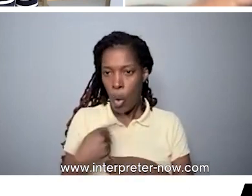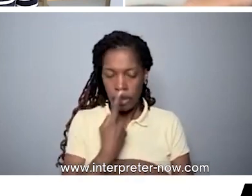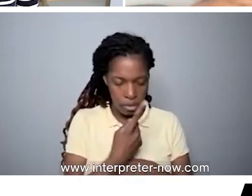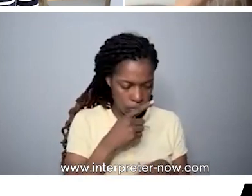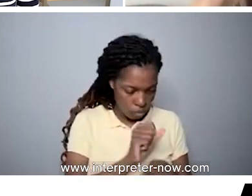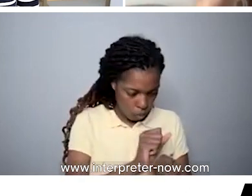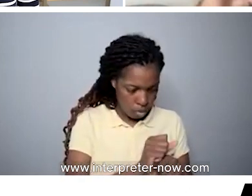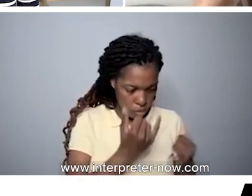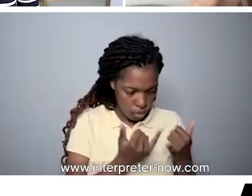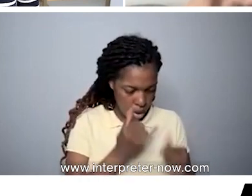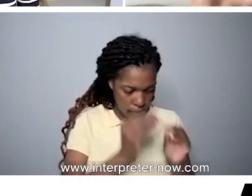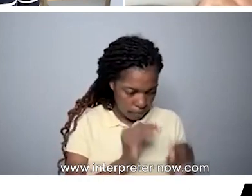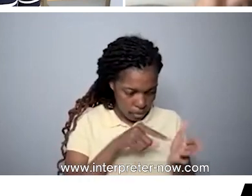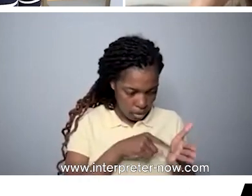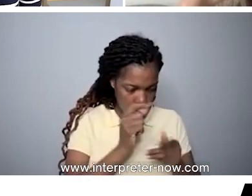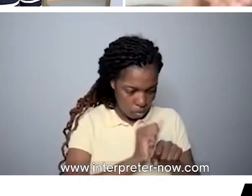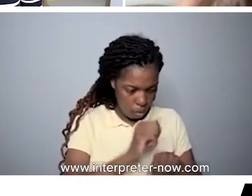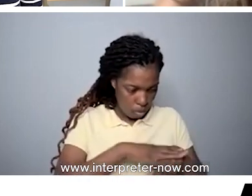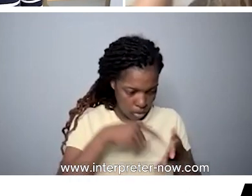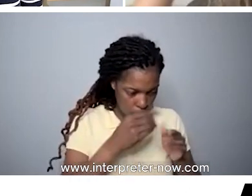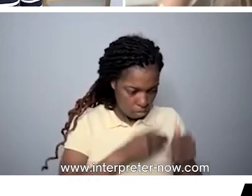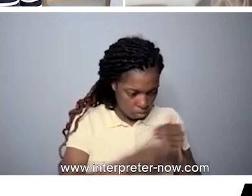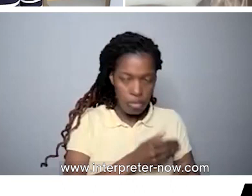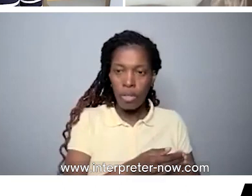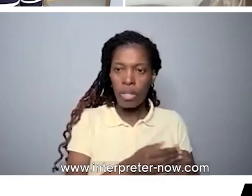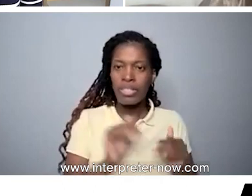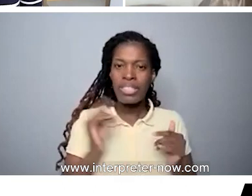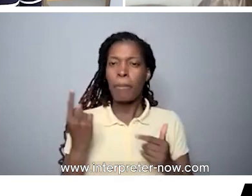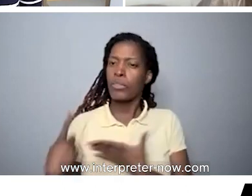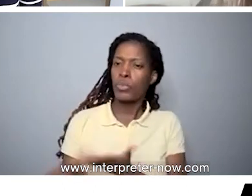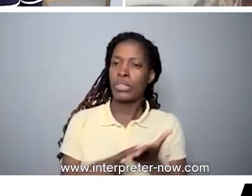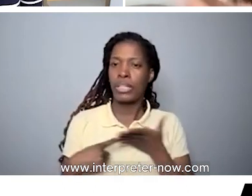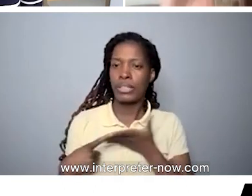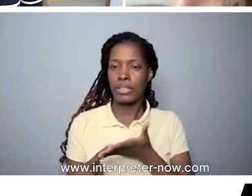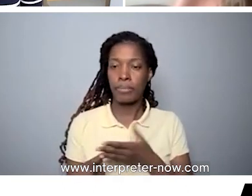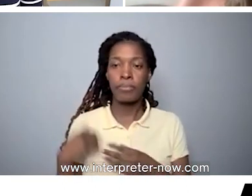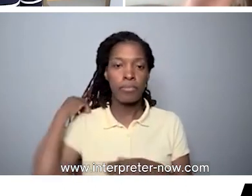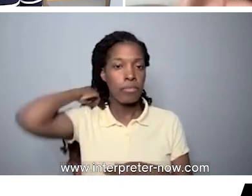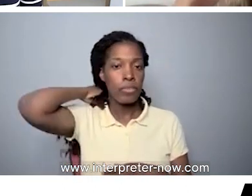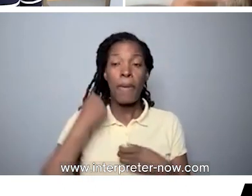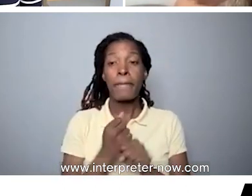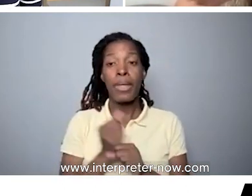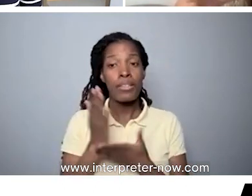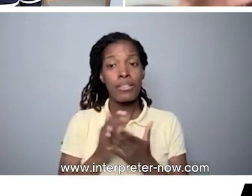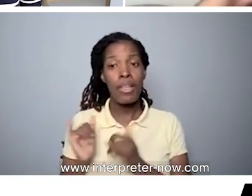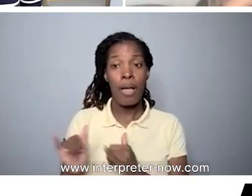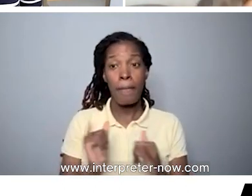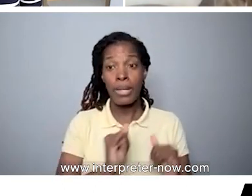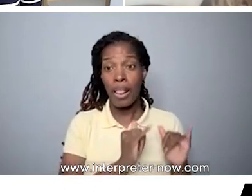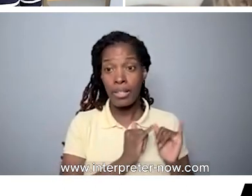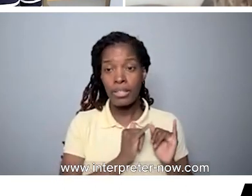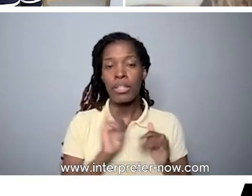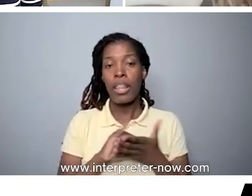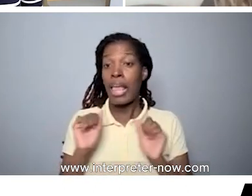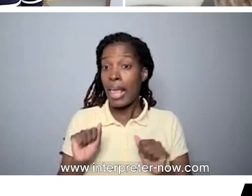is not just like, oh, I'm doing this one thing today and I'm fixing this and I'm, you know, working on that. So I think there's creating commonalities that can